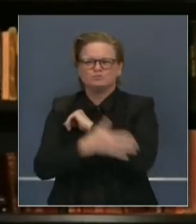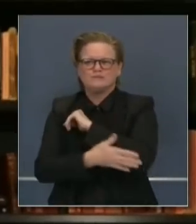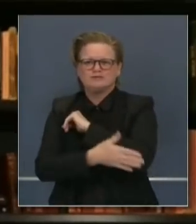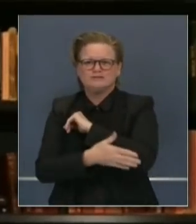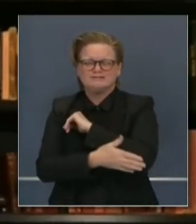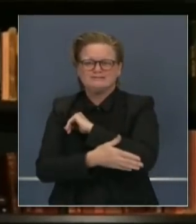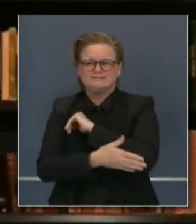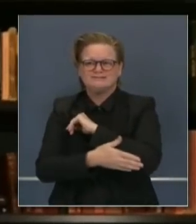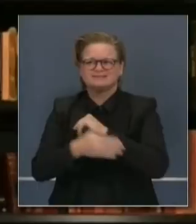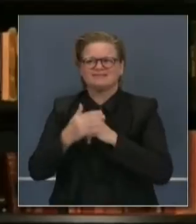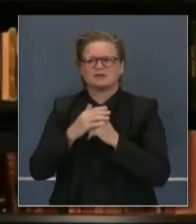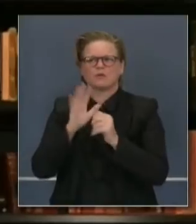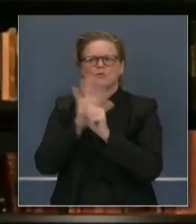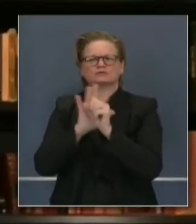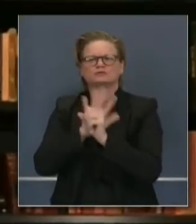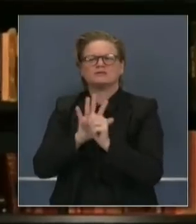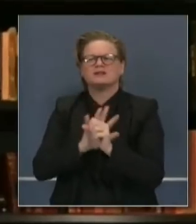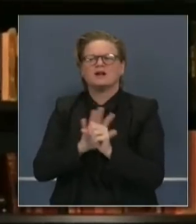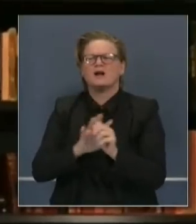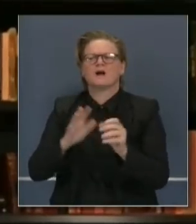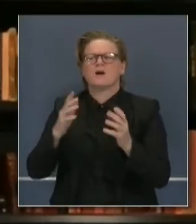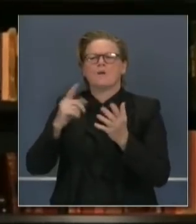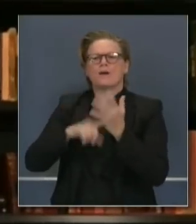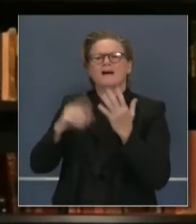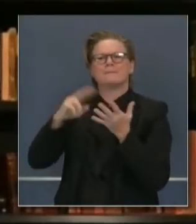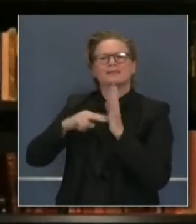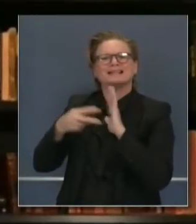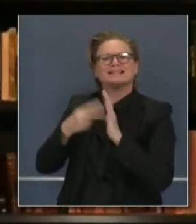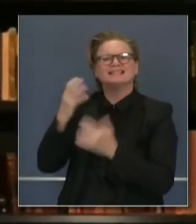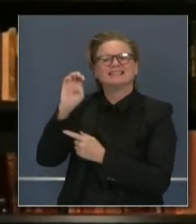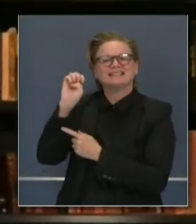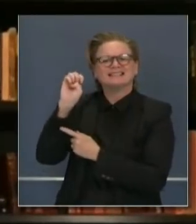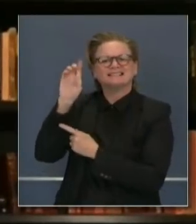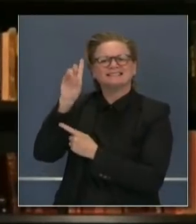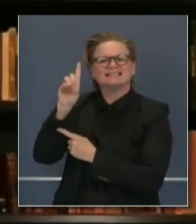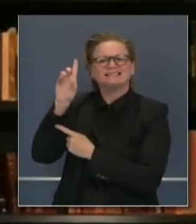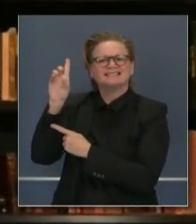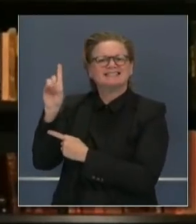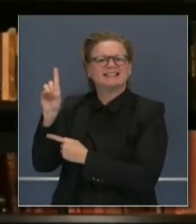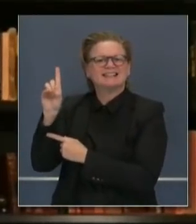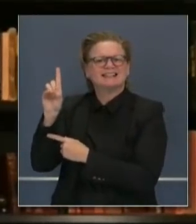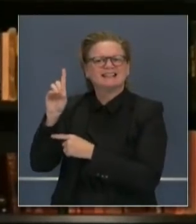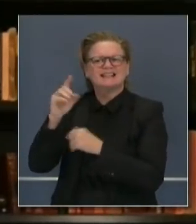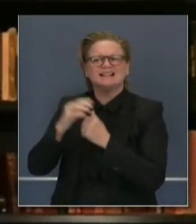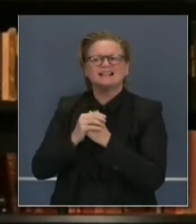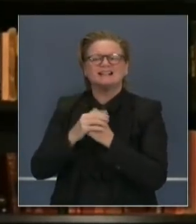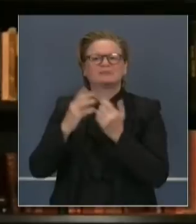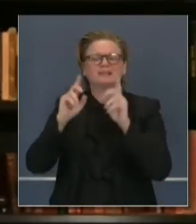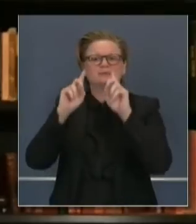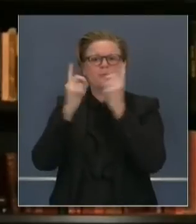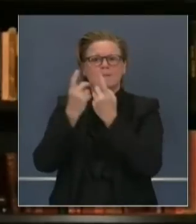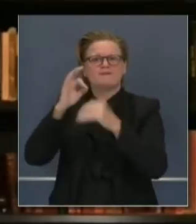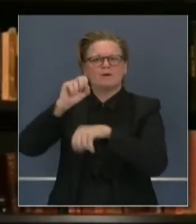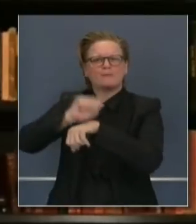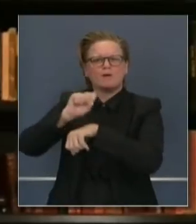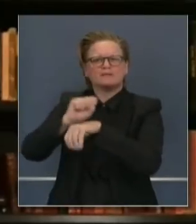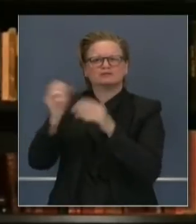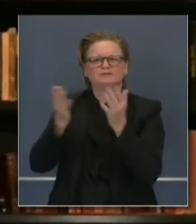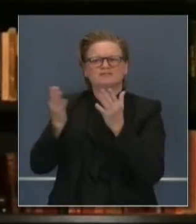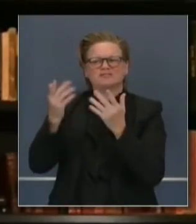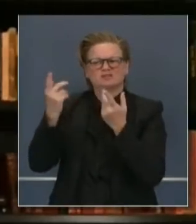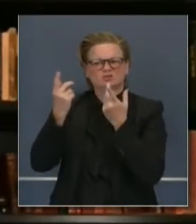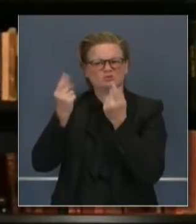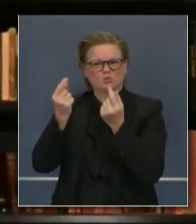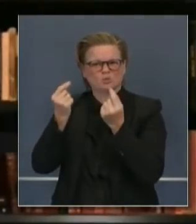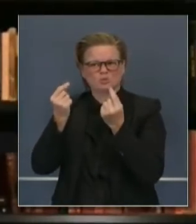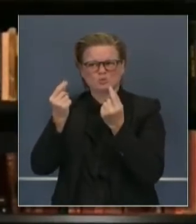the situation with EDD? Frankly, it is still a bit of a mess. More stay-at-home orders likely mean more layoffs. We already have frozen payments.